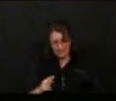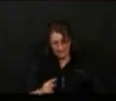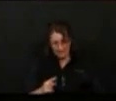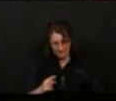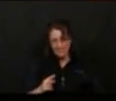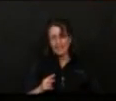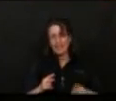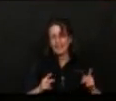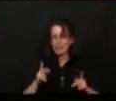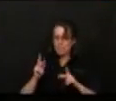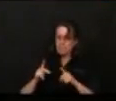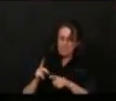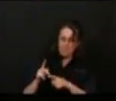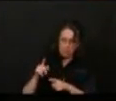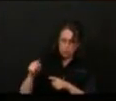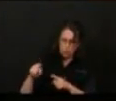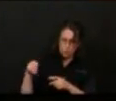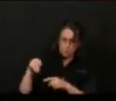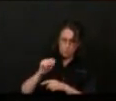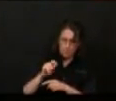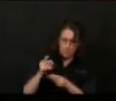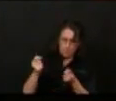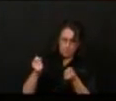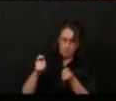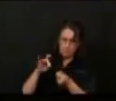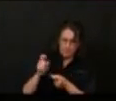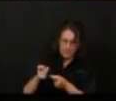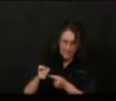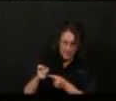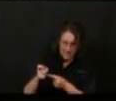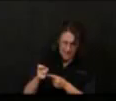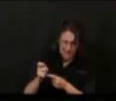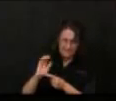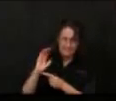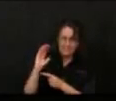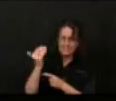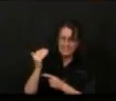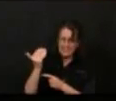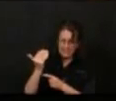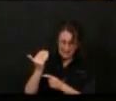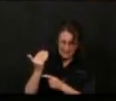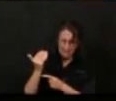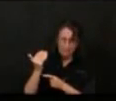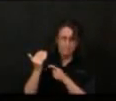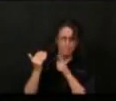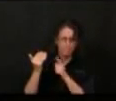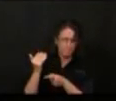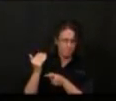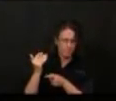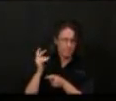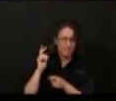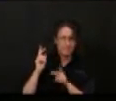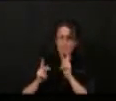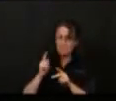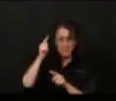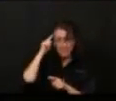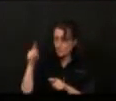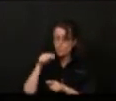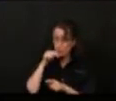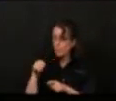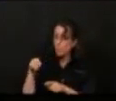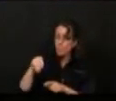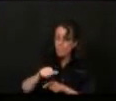the Housing Trust pays. But I did speak with the assessor today, so it's my understanding that you pay real estate taxes